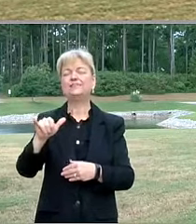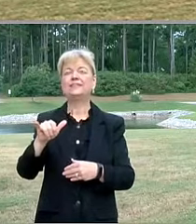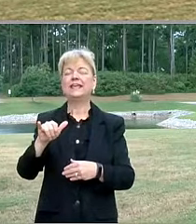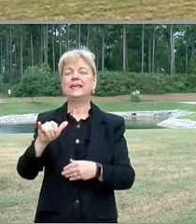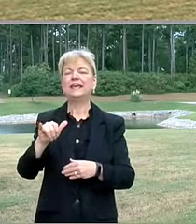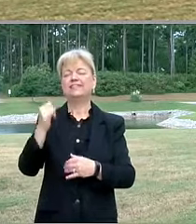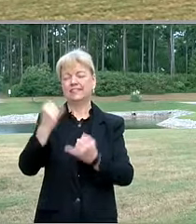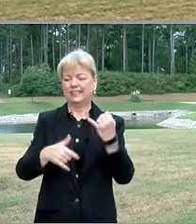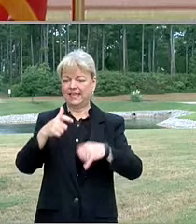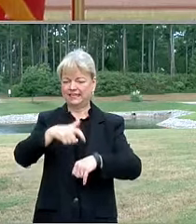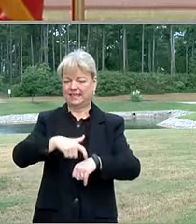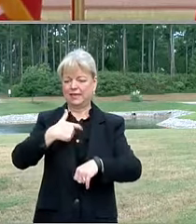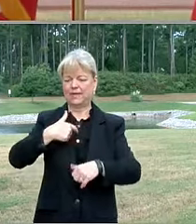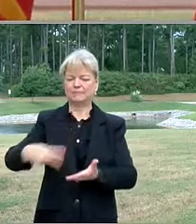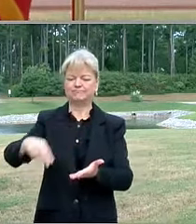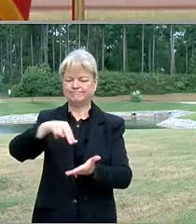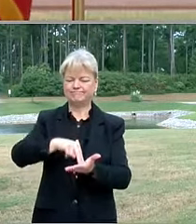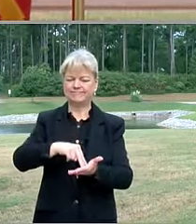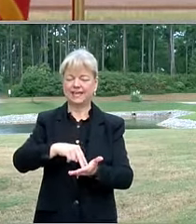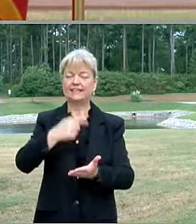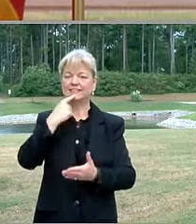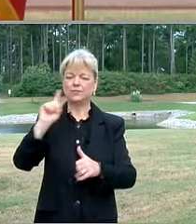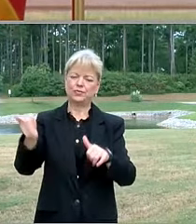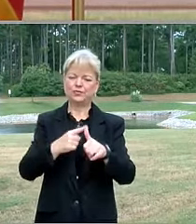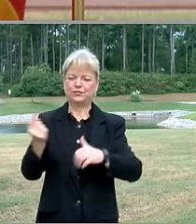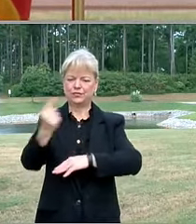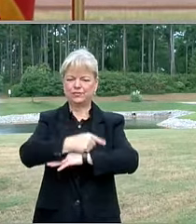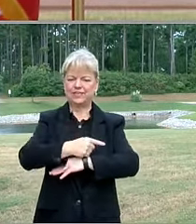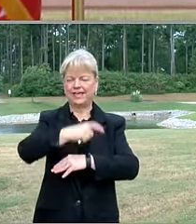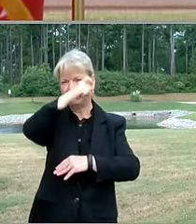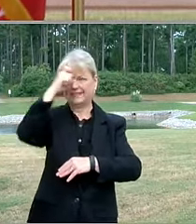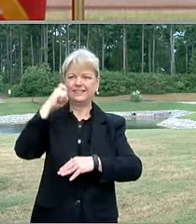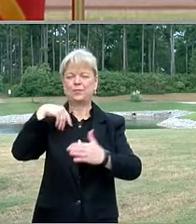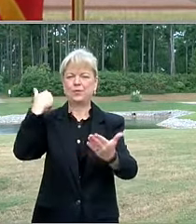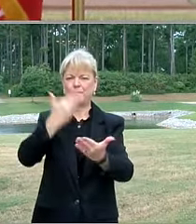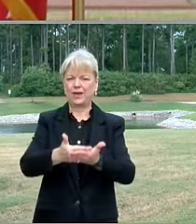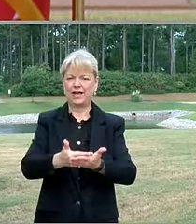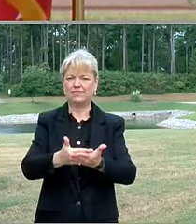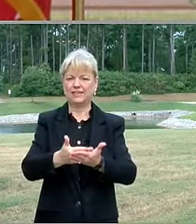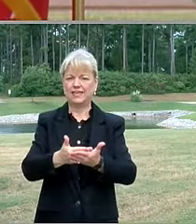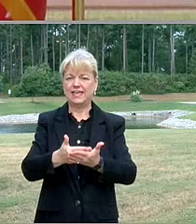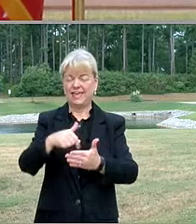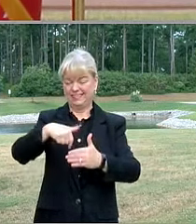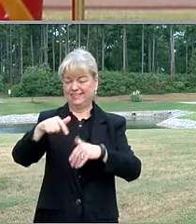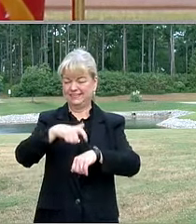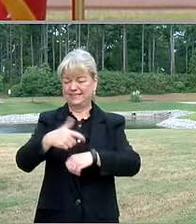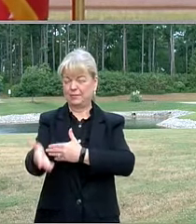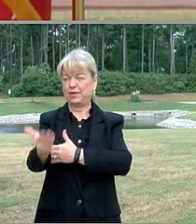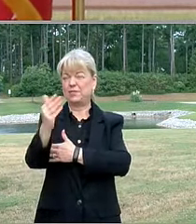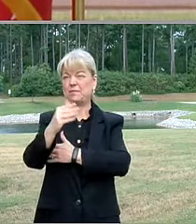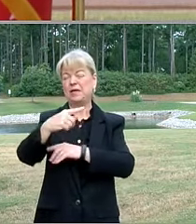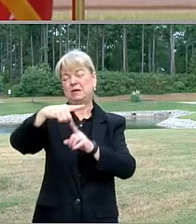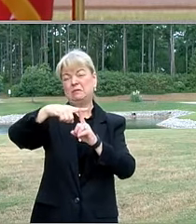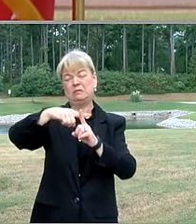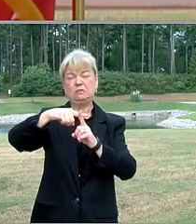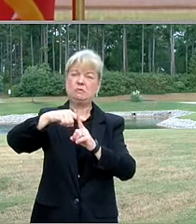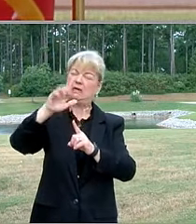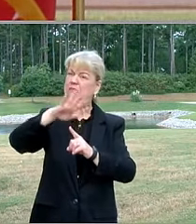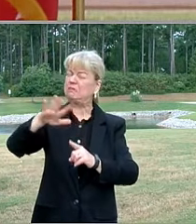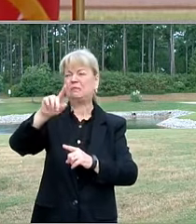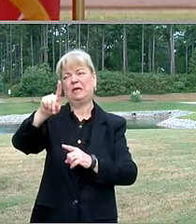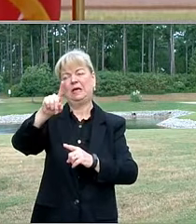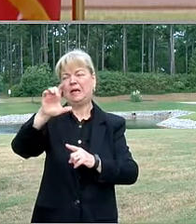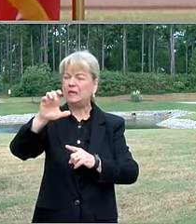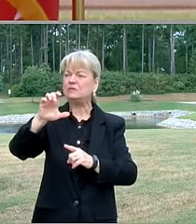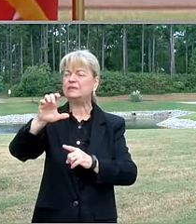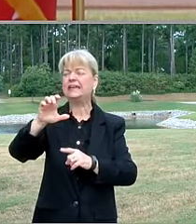was the first day that summer arrived. And at this time in the morning, it was about 100 degrees and